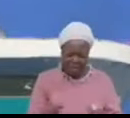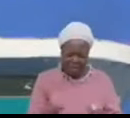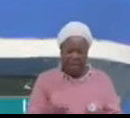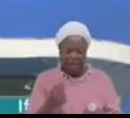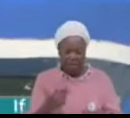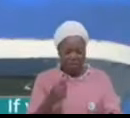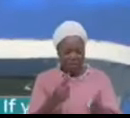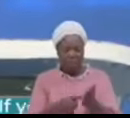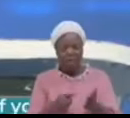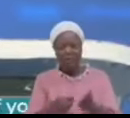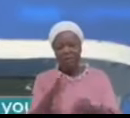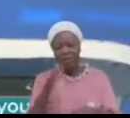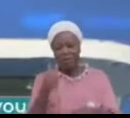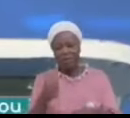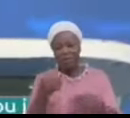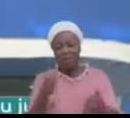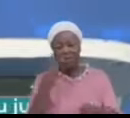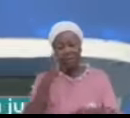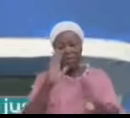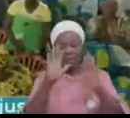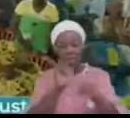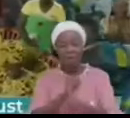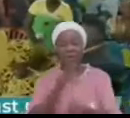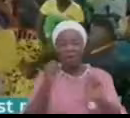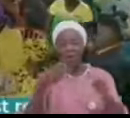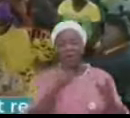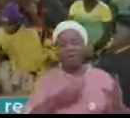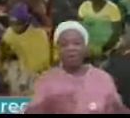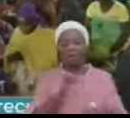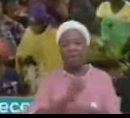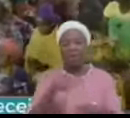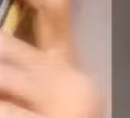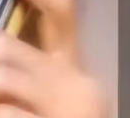of God already manifested in your life.